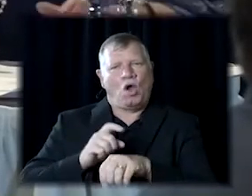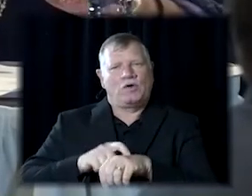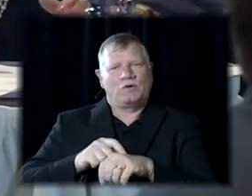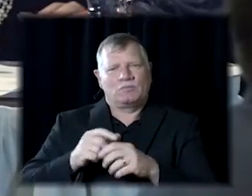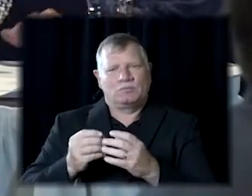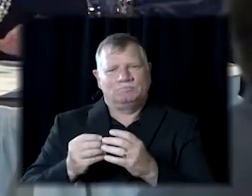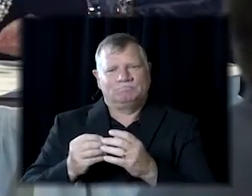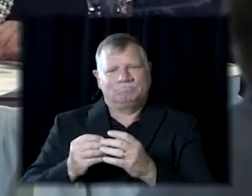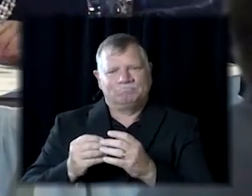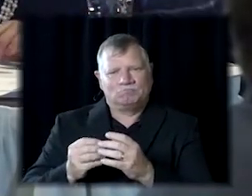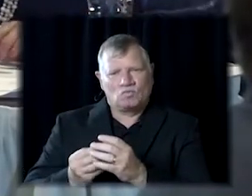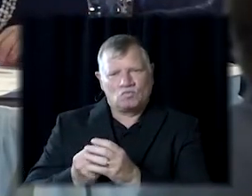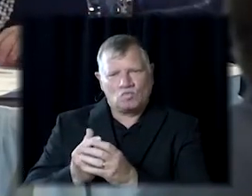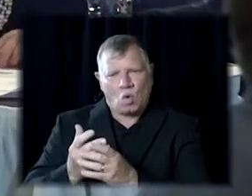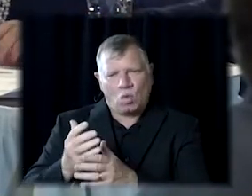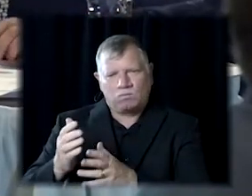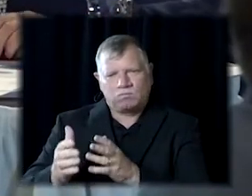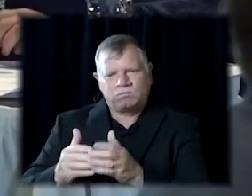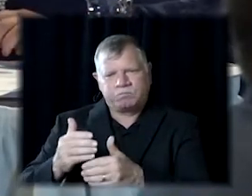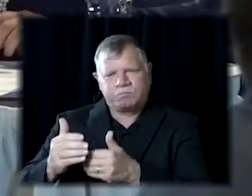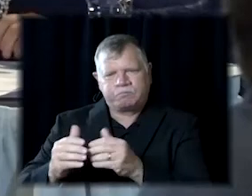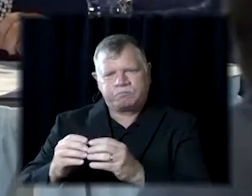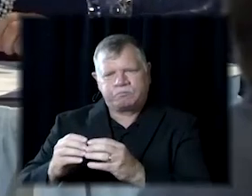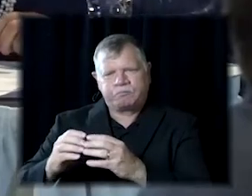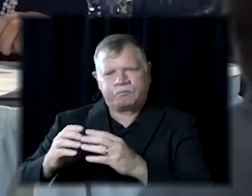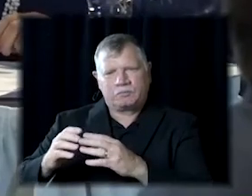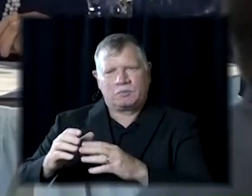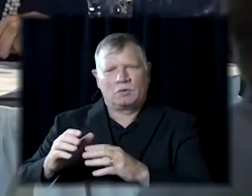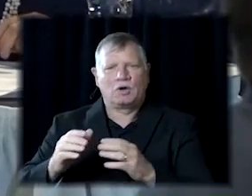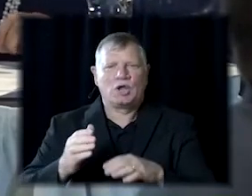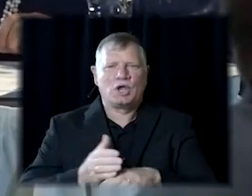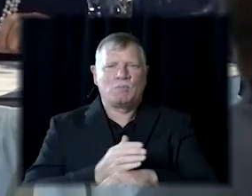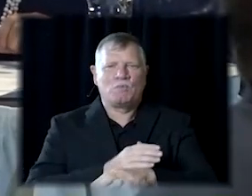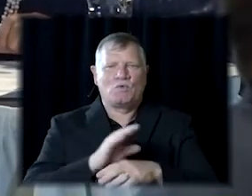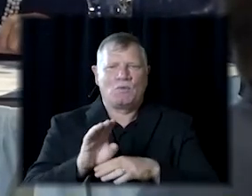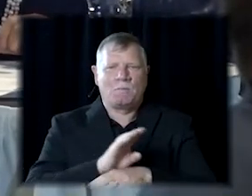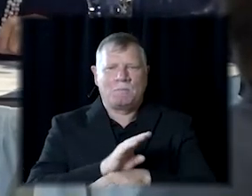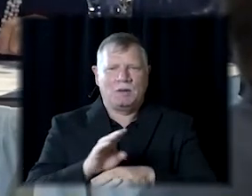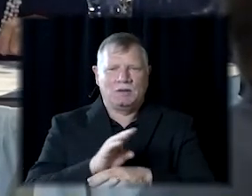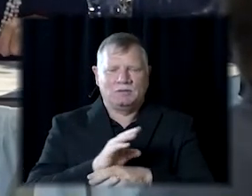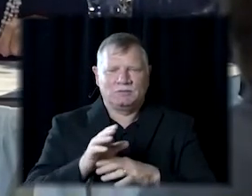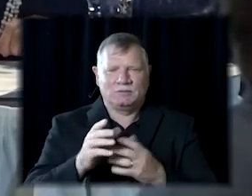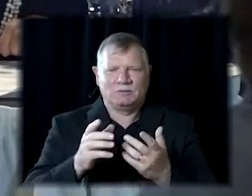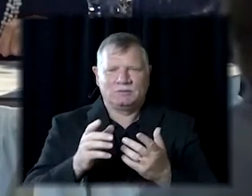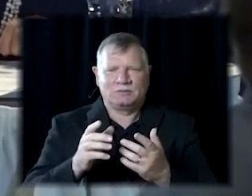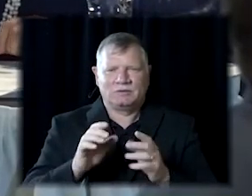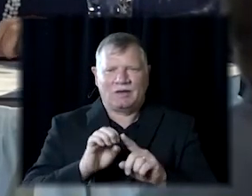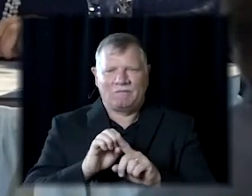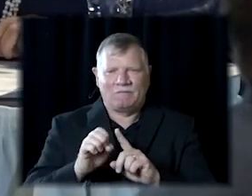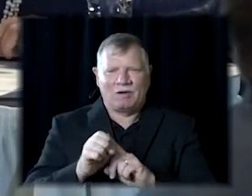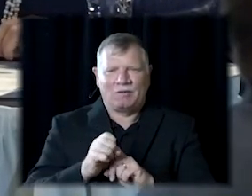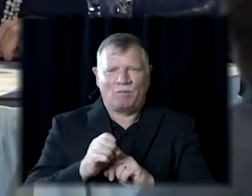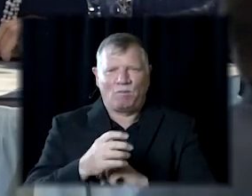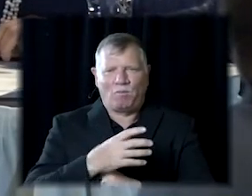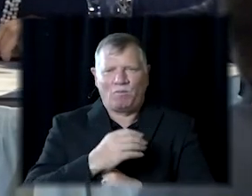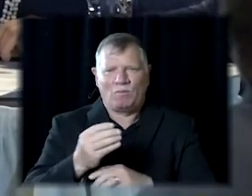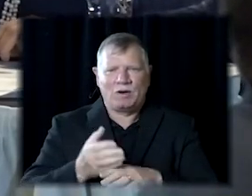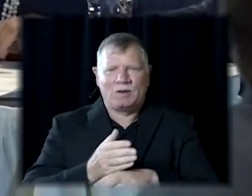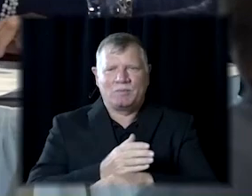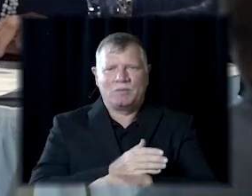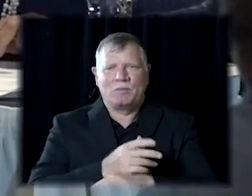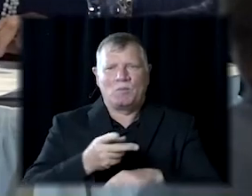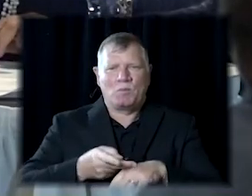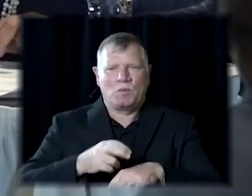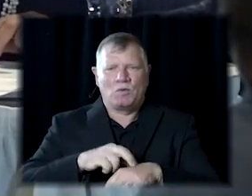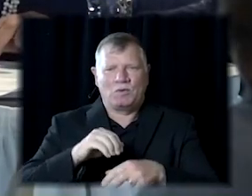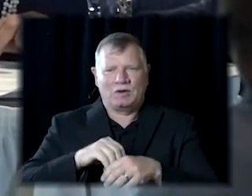provide a foundation for economic growth, to improve the business environment for firms and entrepreneurs in Puerto Rico by improving Puerto